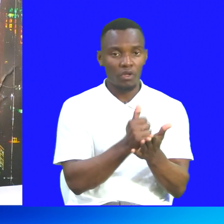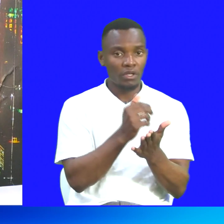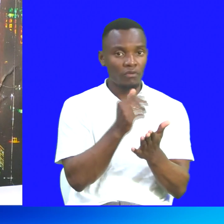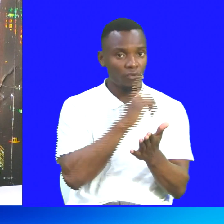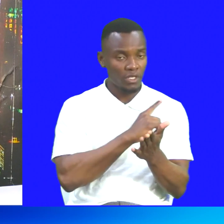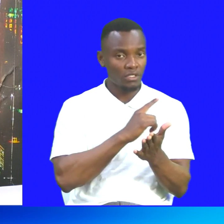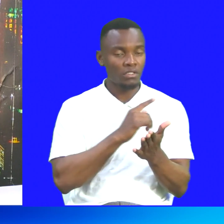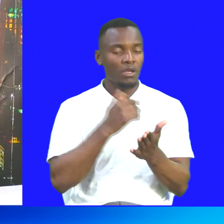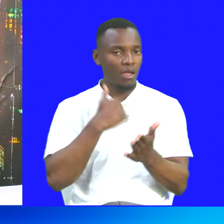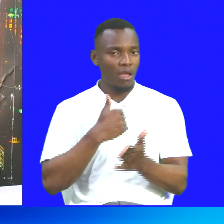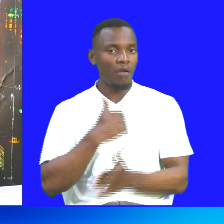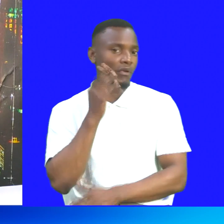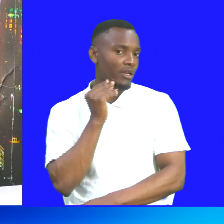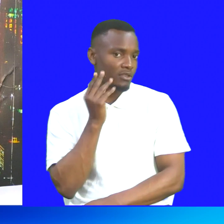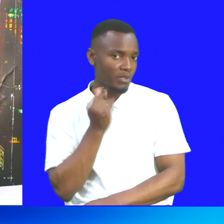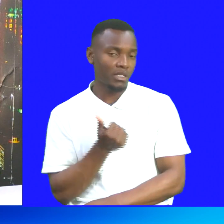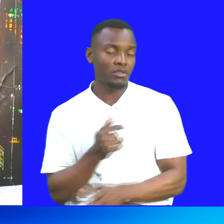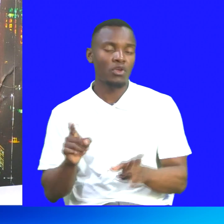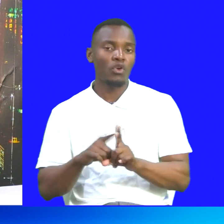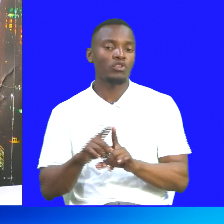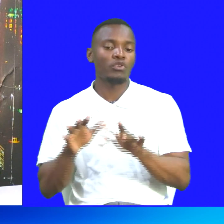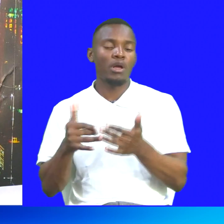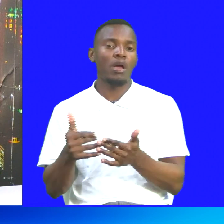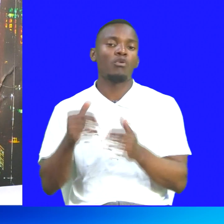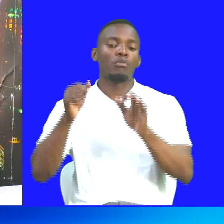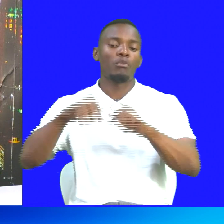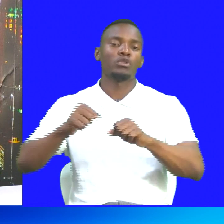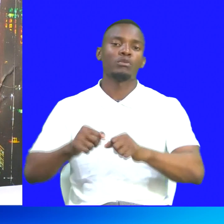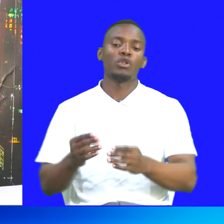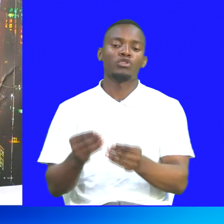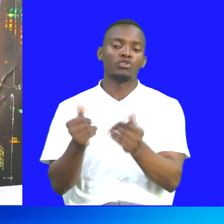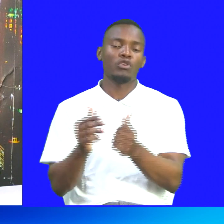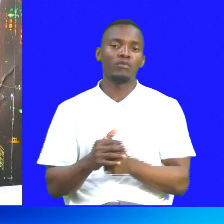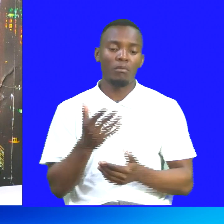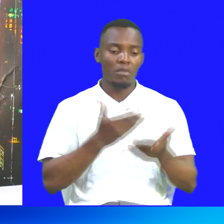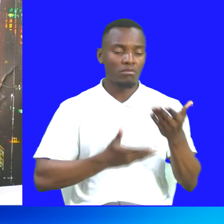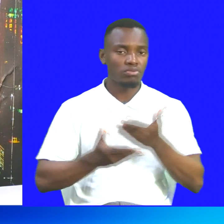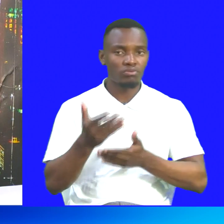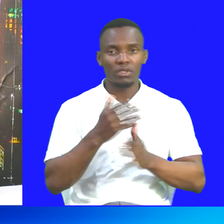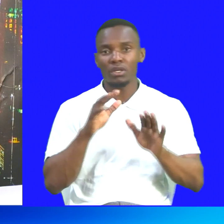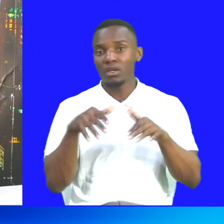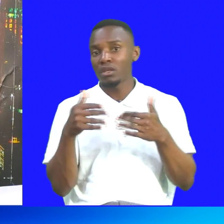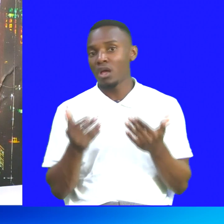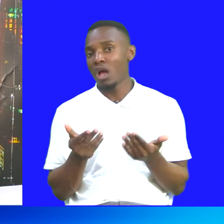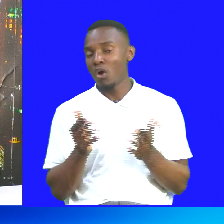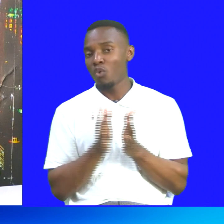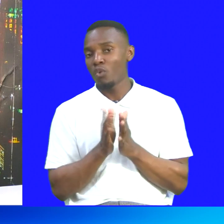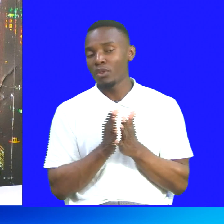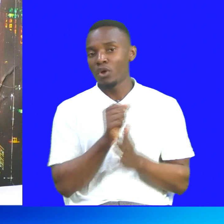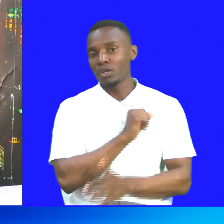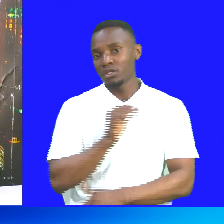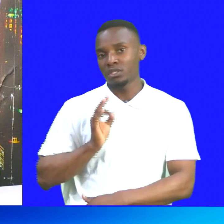facing and how to solve them. How do you interact with your